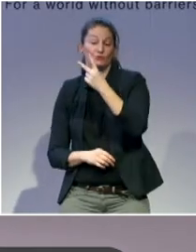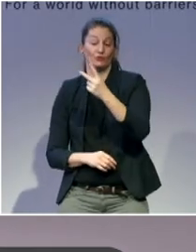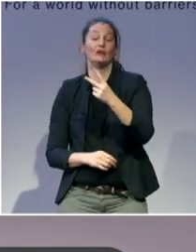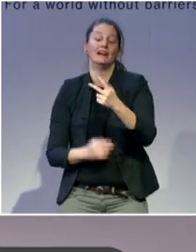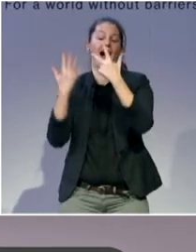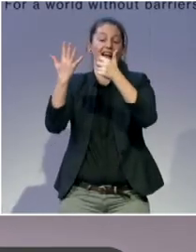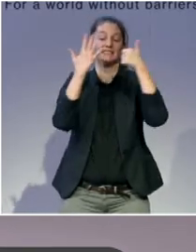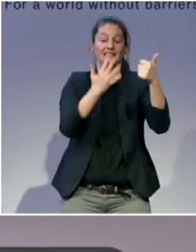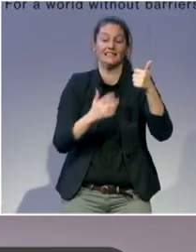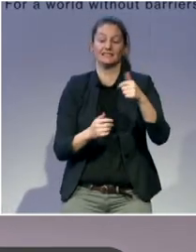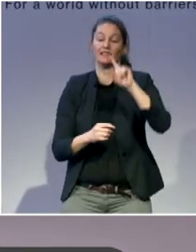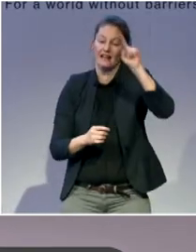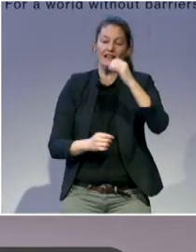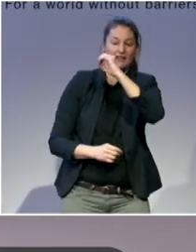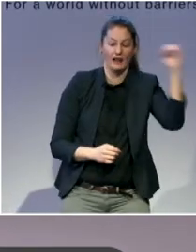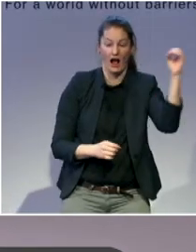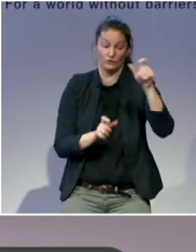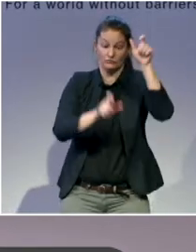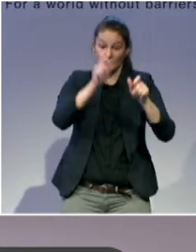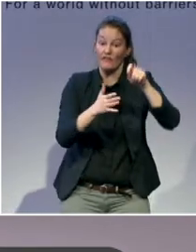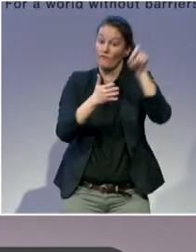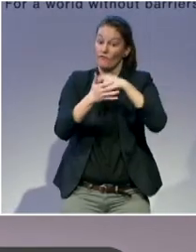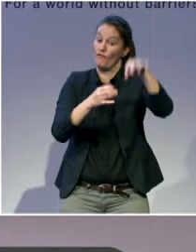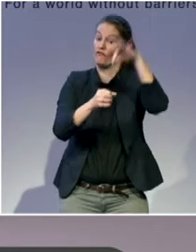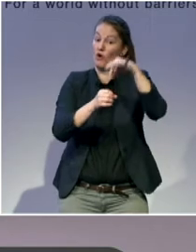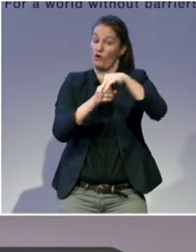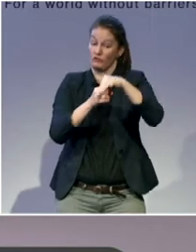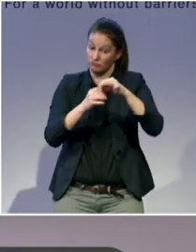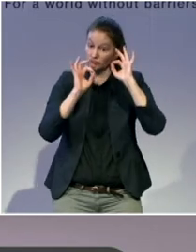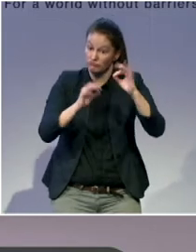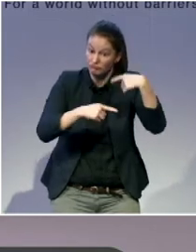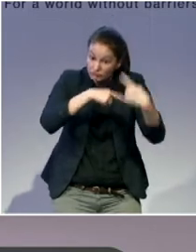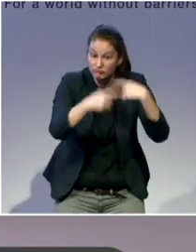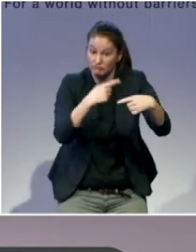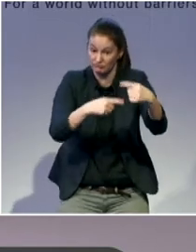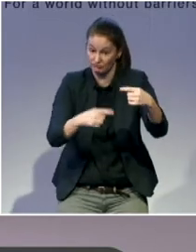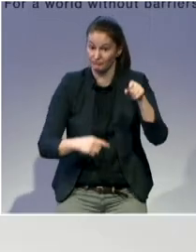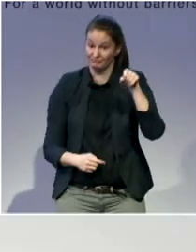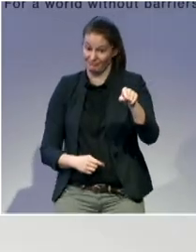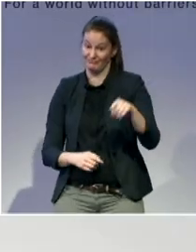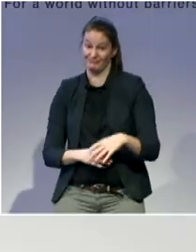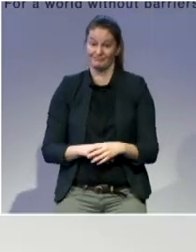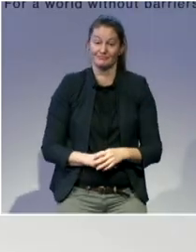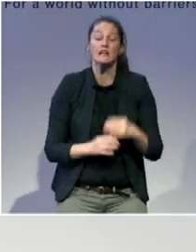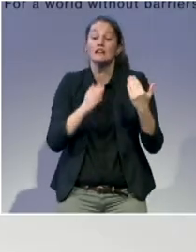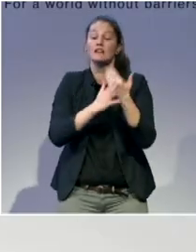2015, and it has been replicated in Western Australia as of 2017.